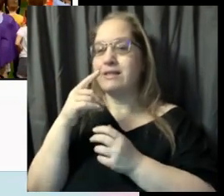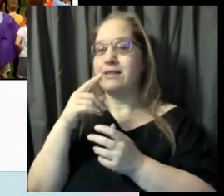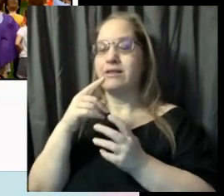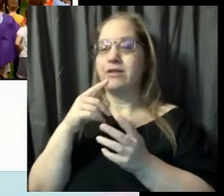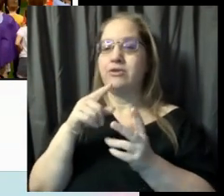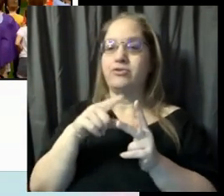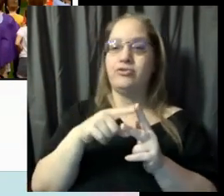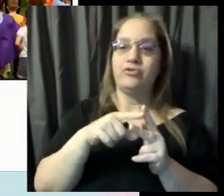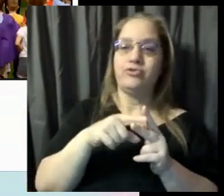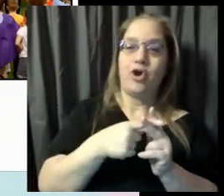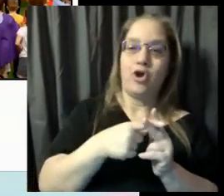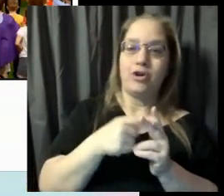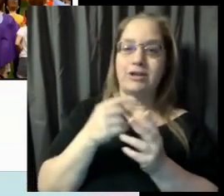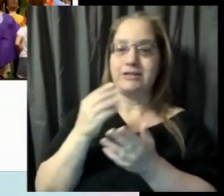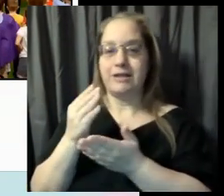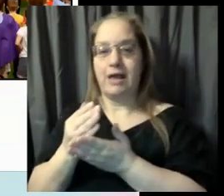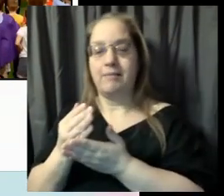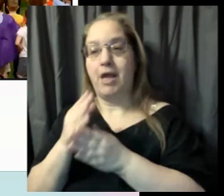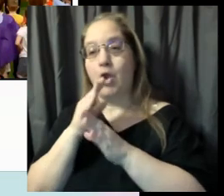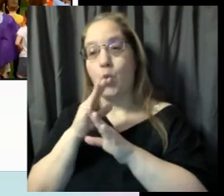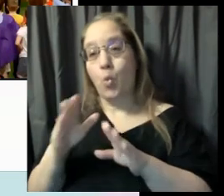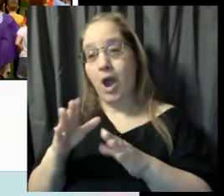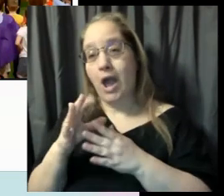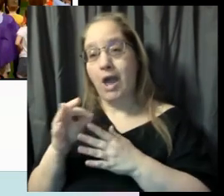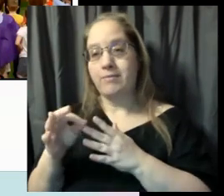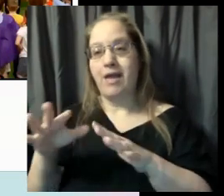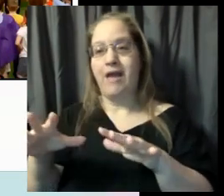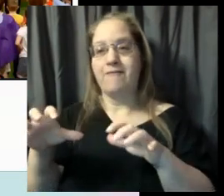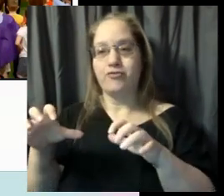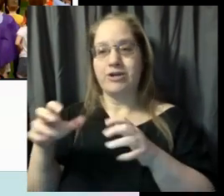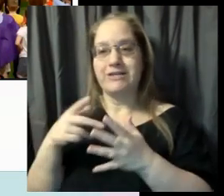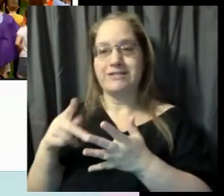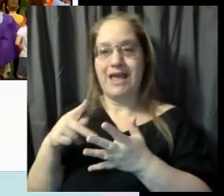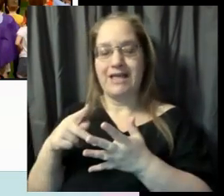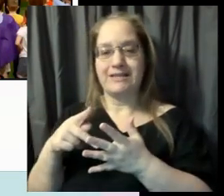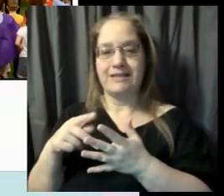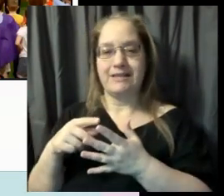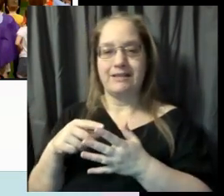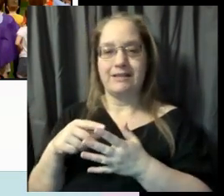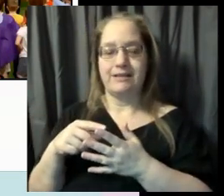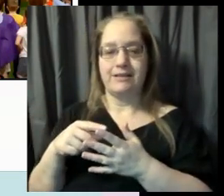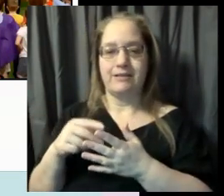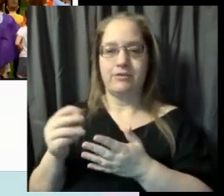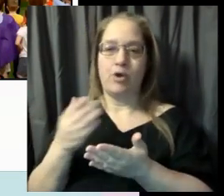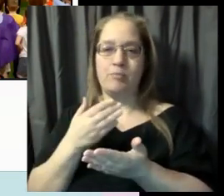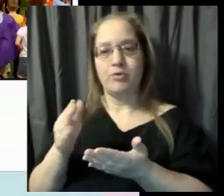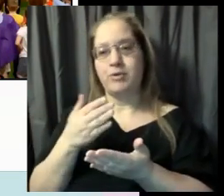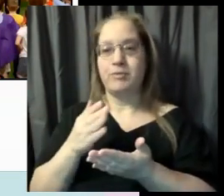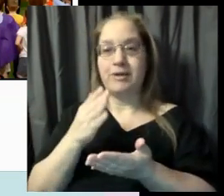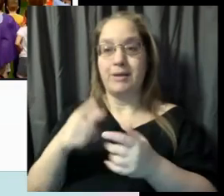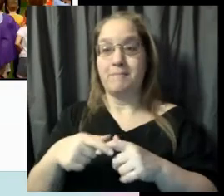cues. A quieter option is Freeze Dance, where kids have to freeze when the music